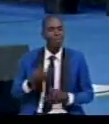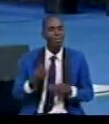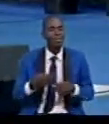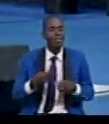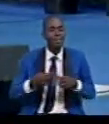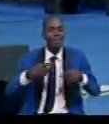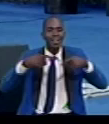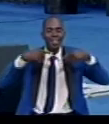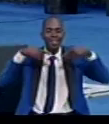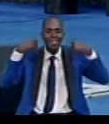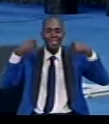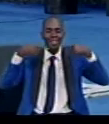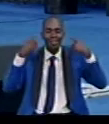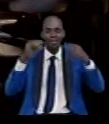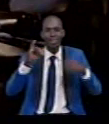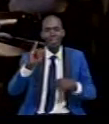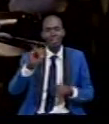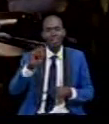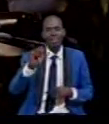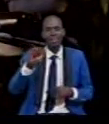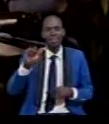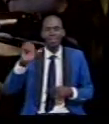born in your life today.